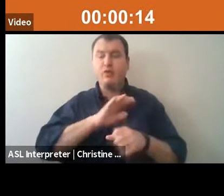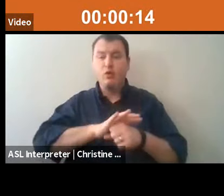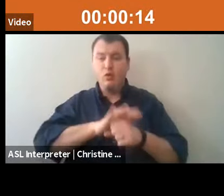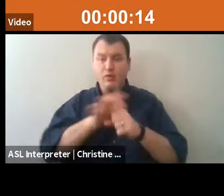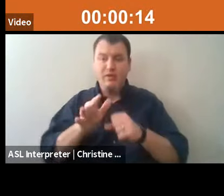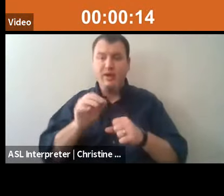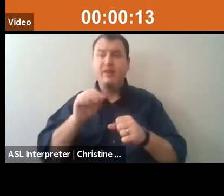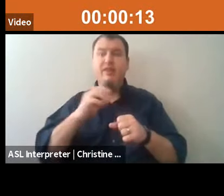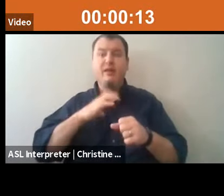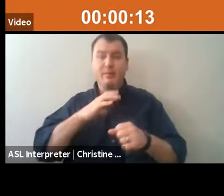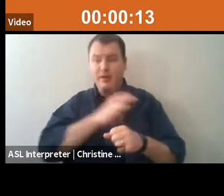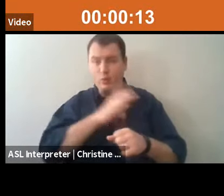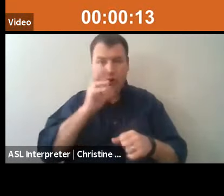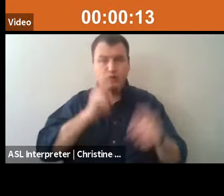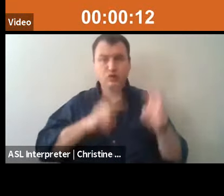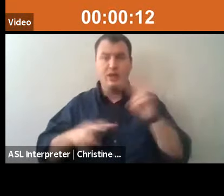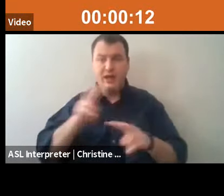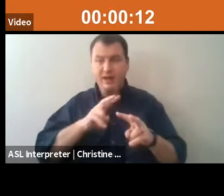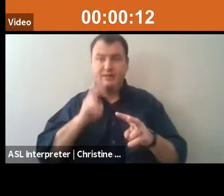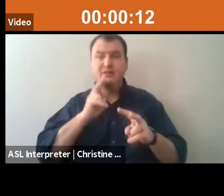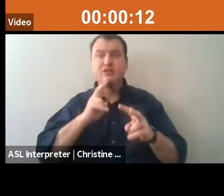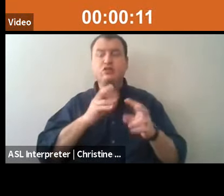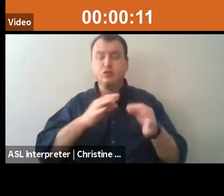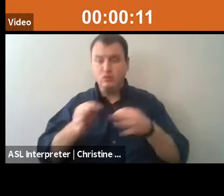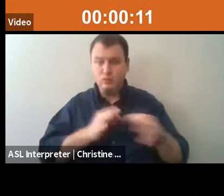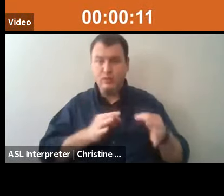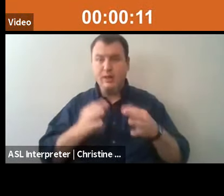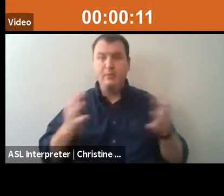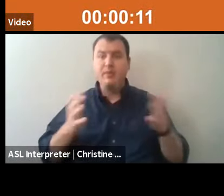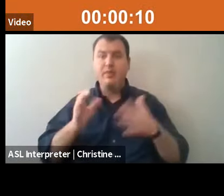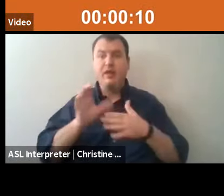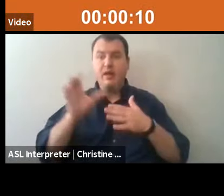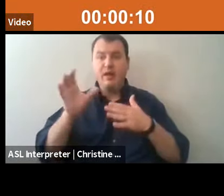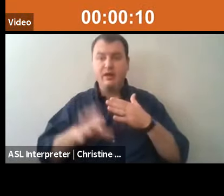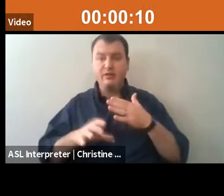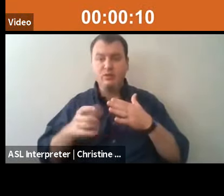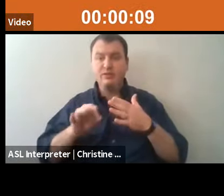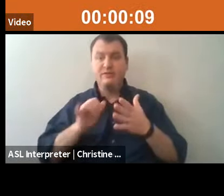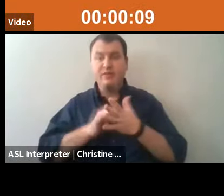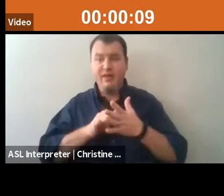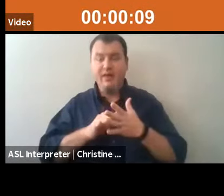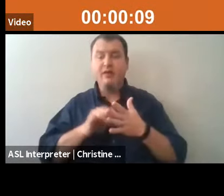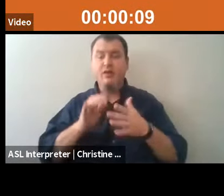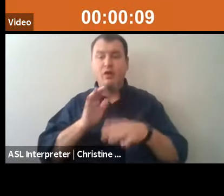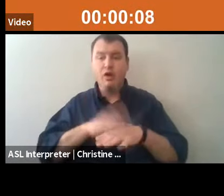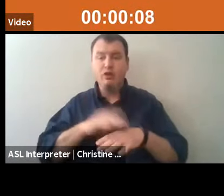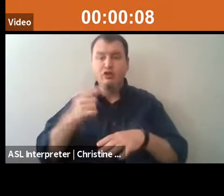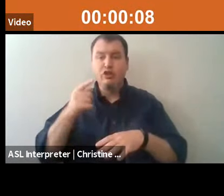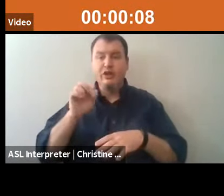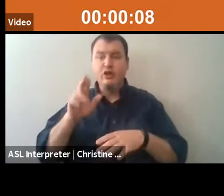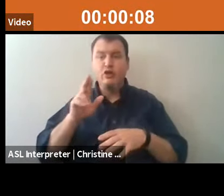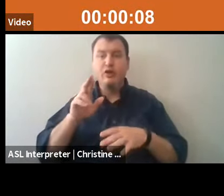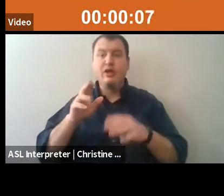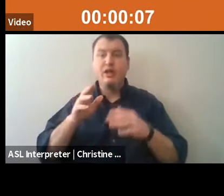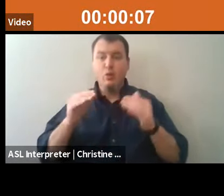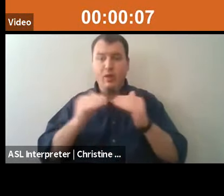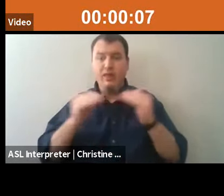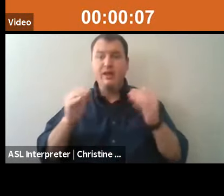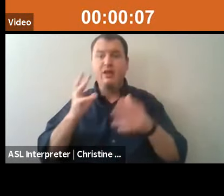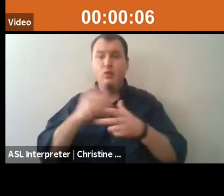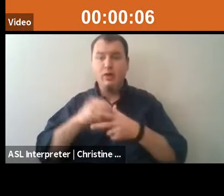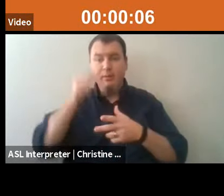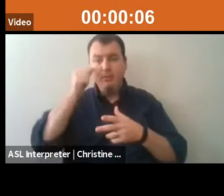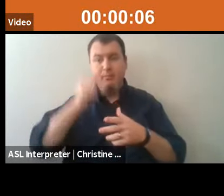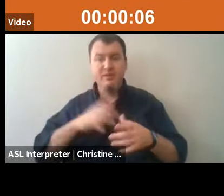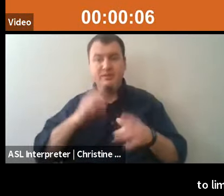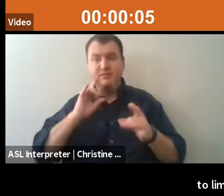committee will also analyze and describe the consequences of these measures on gender equality, including men's